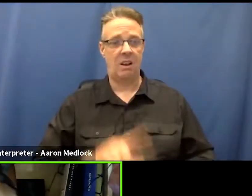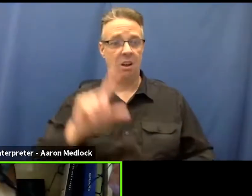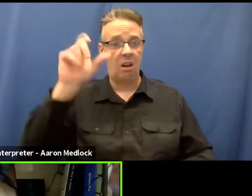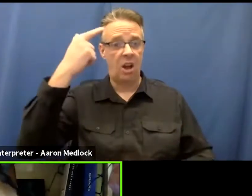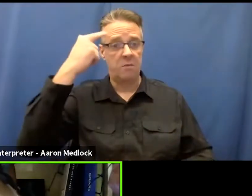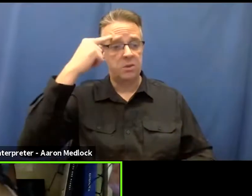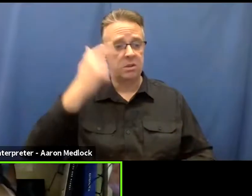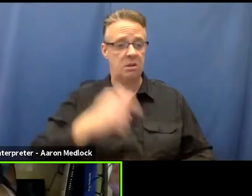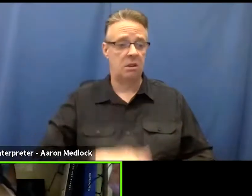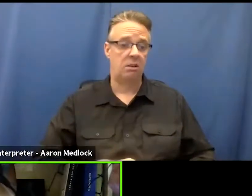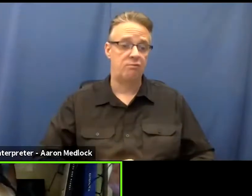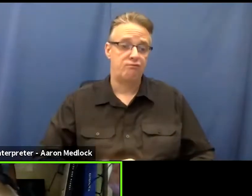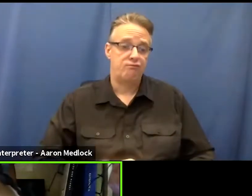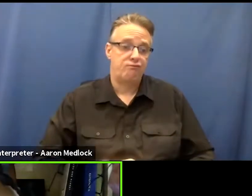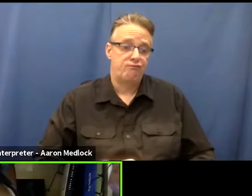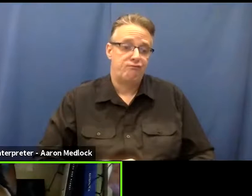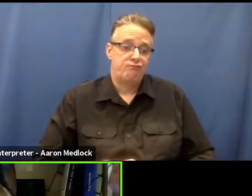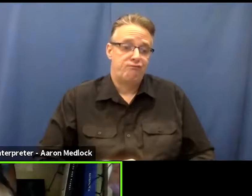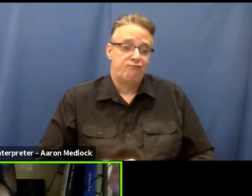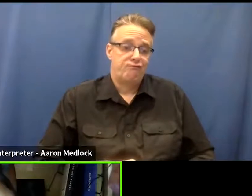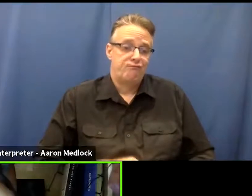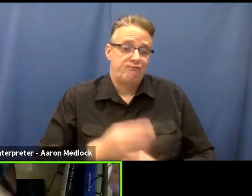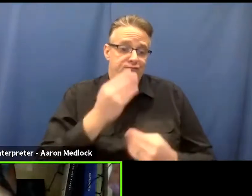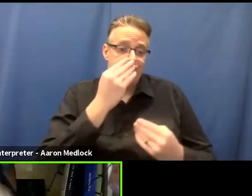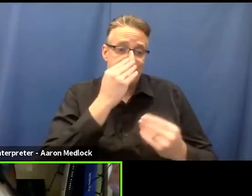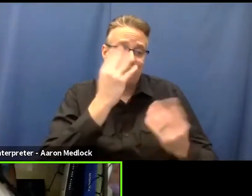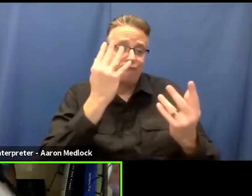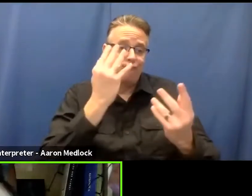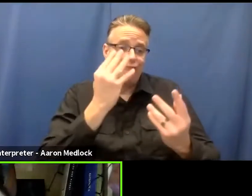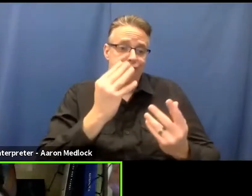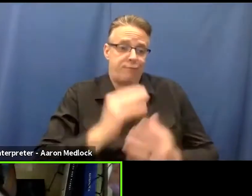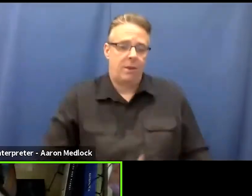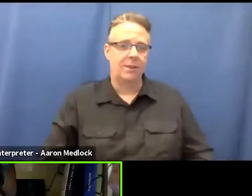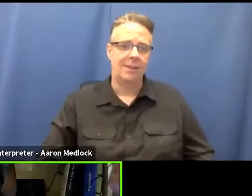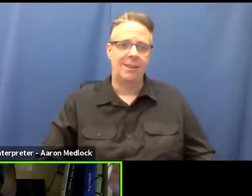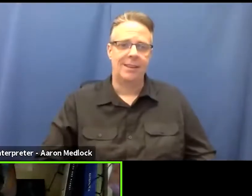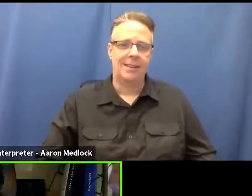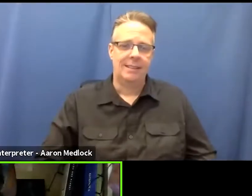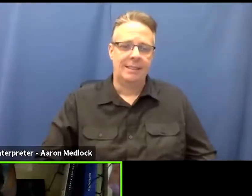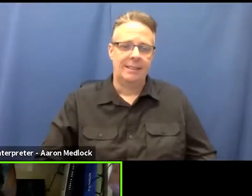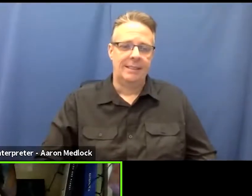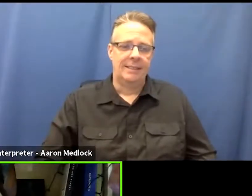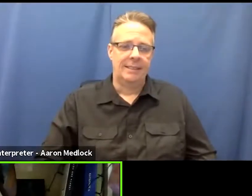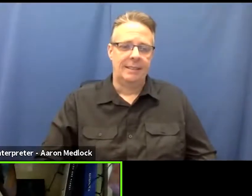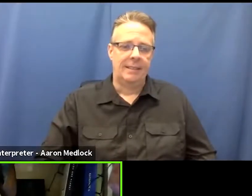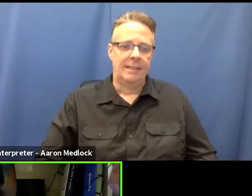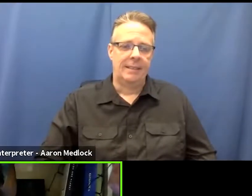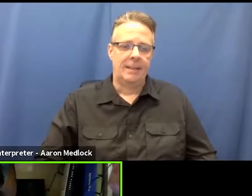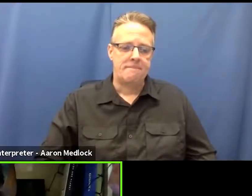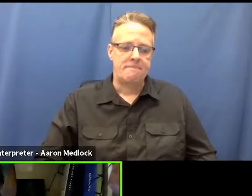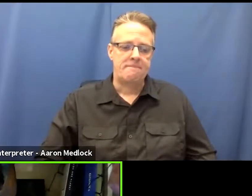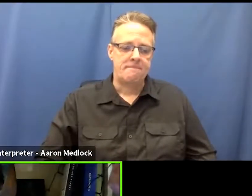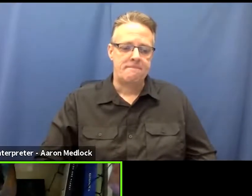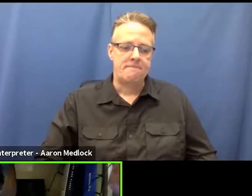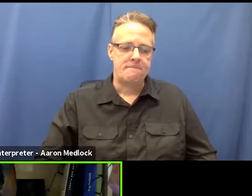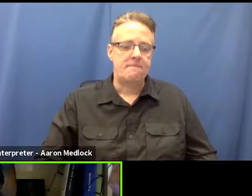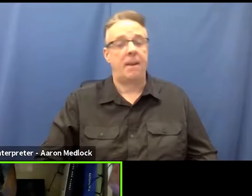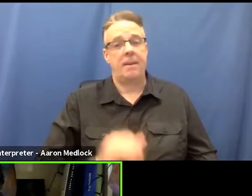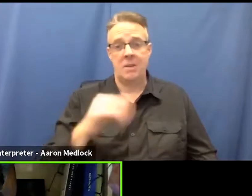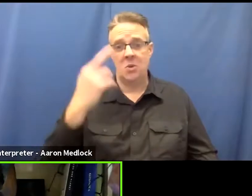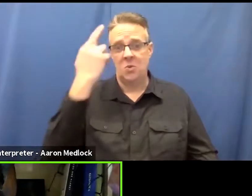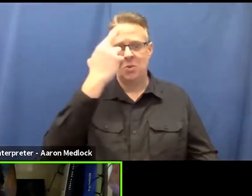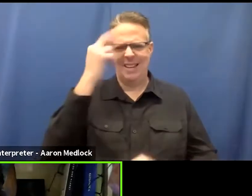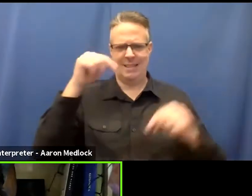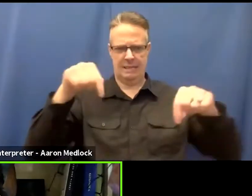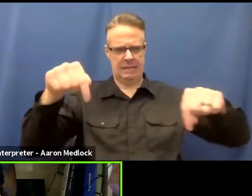governments don't care. You know, and that's why this is important.